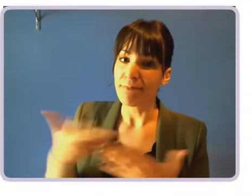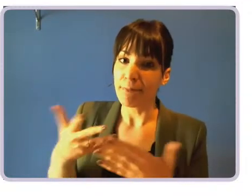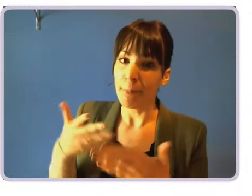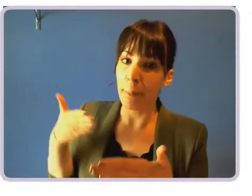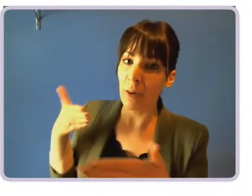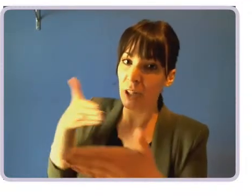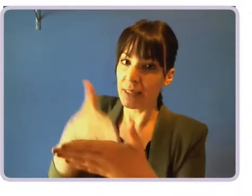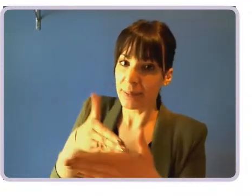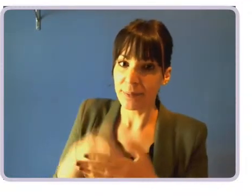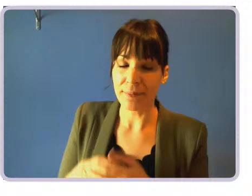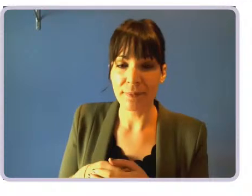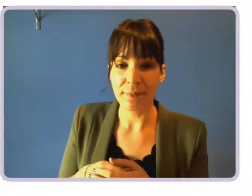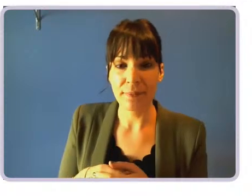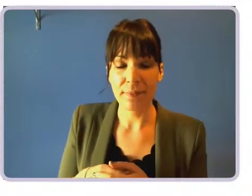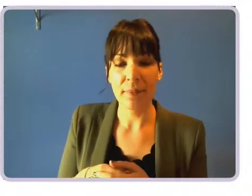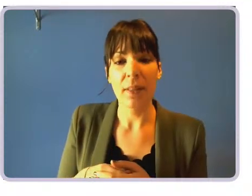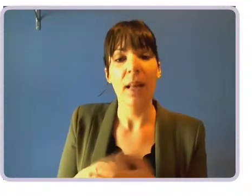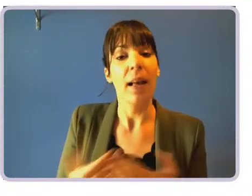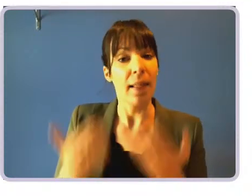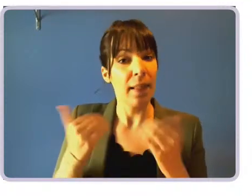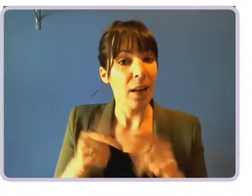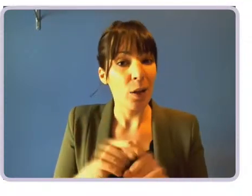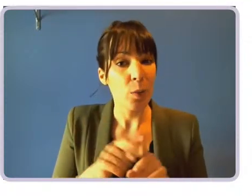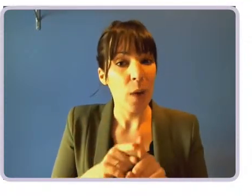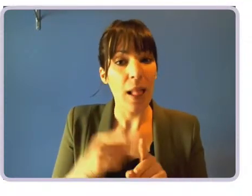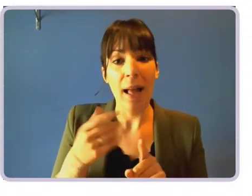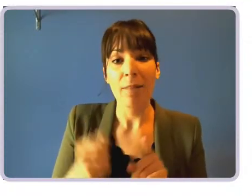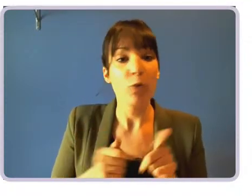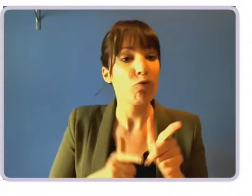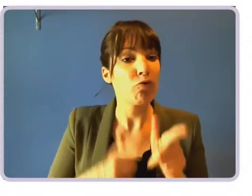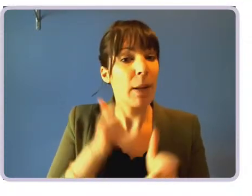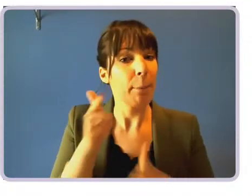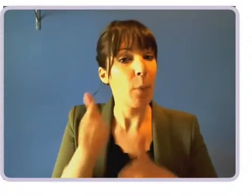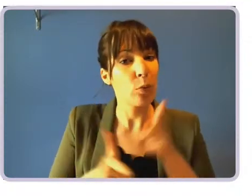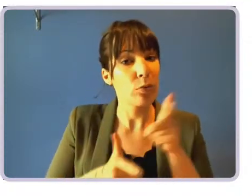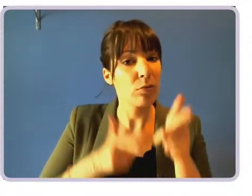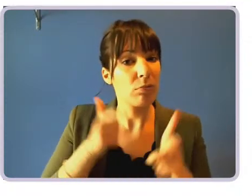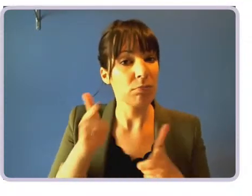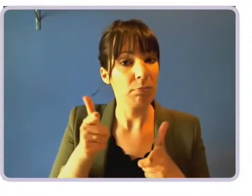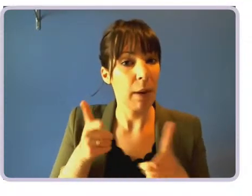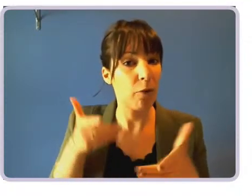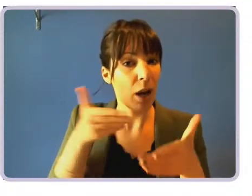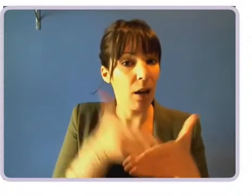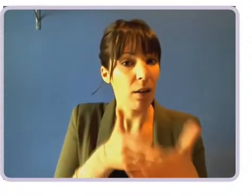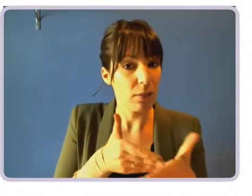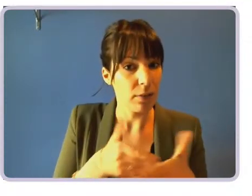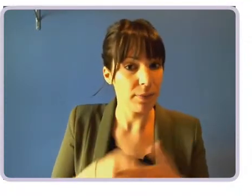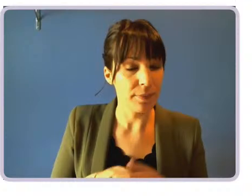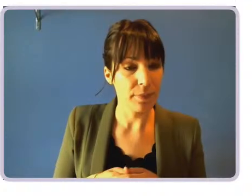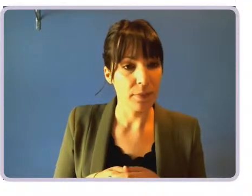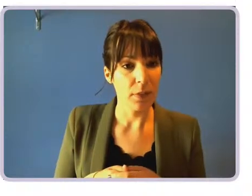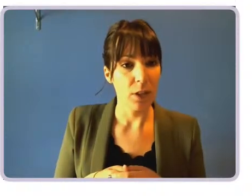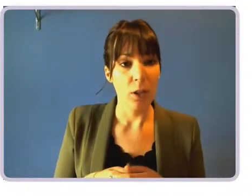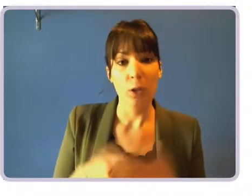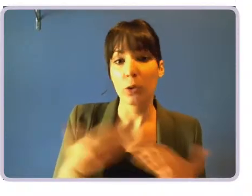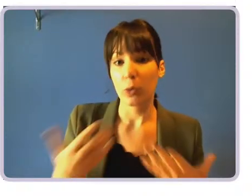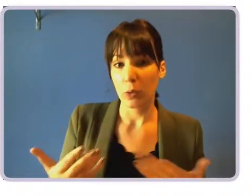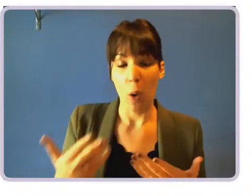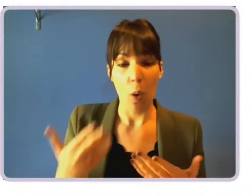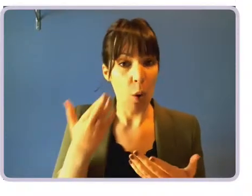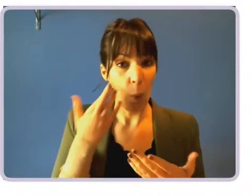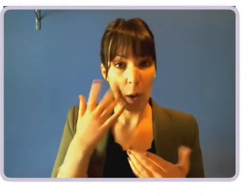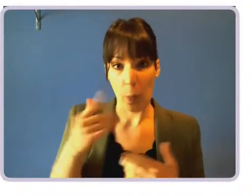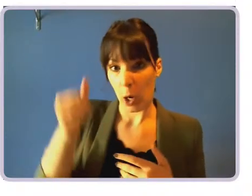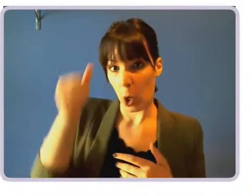barrier of having transport. So once we know that bushfire is